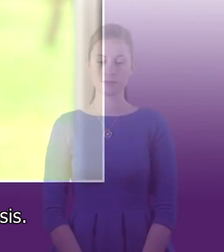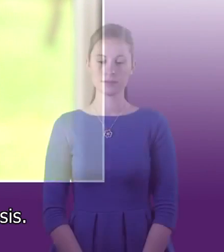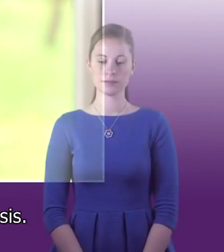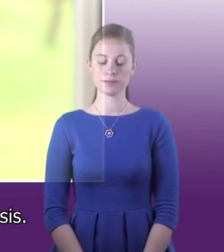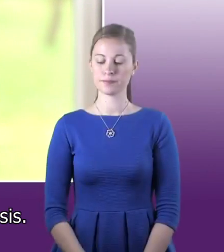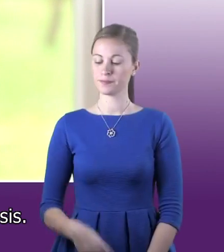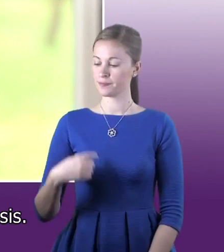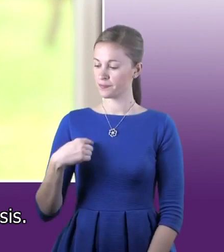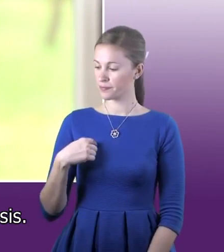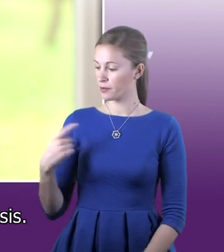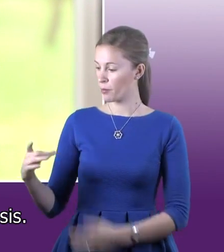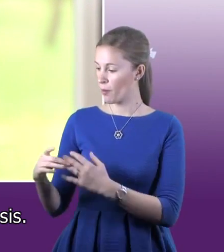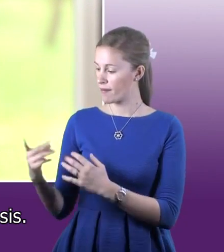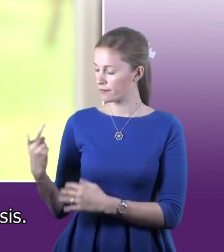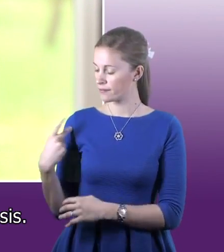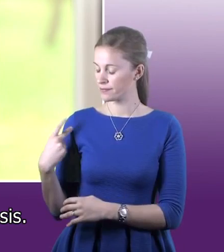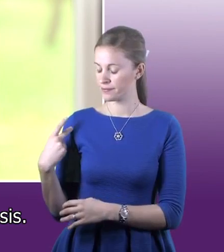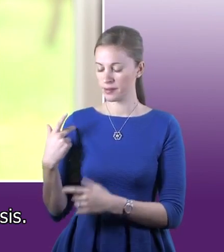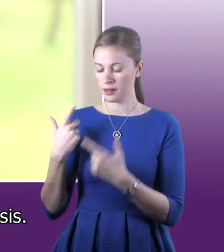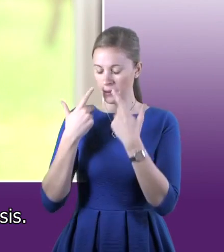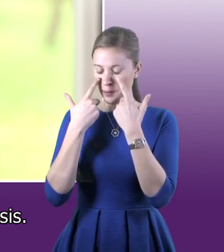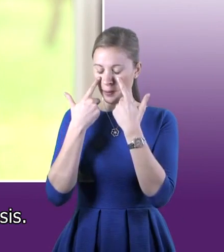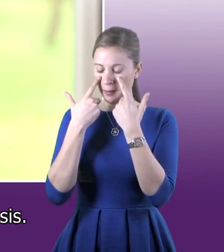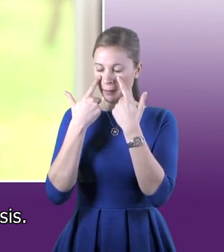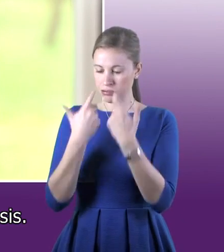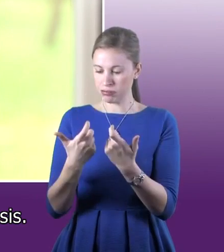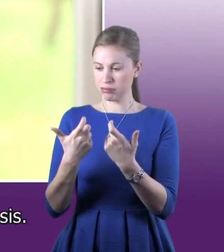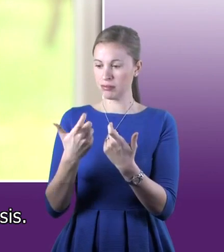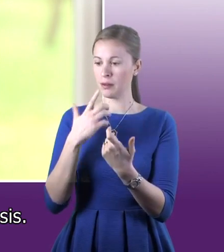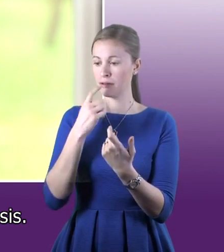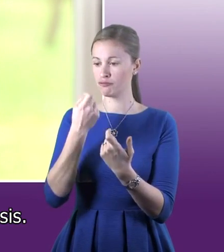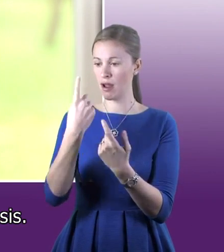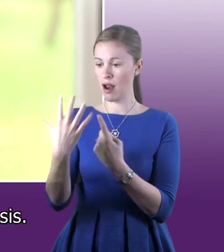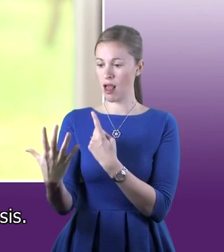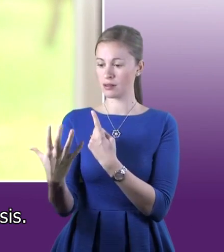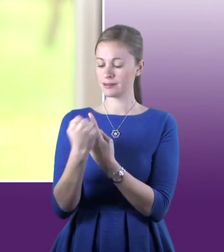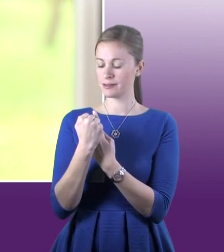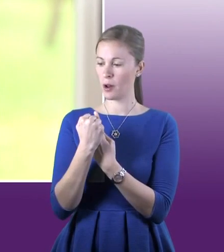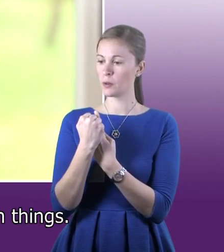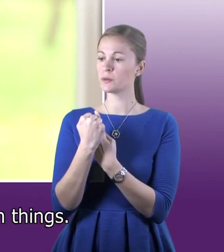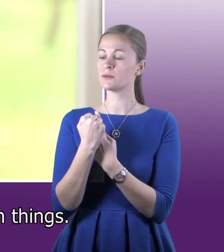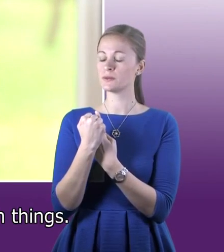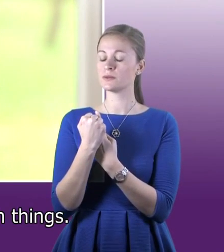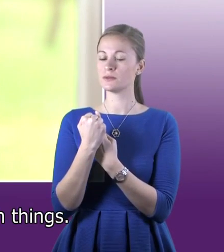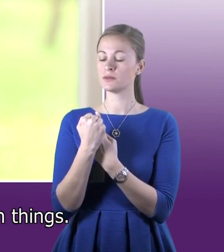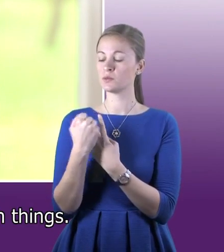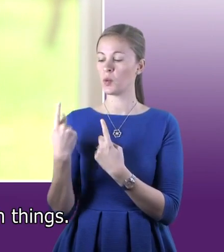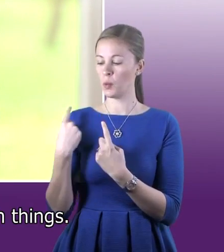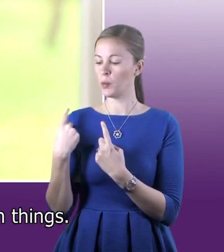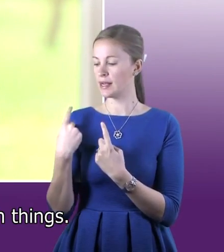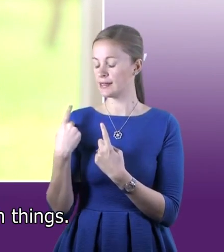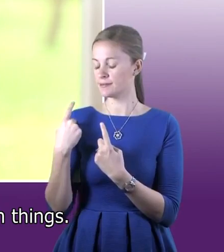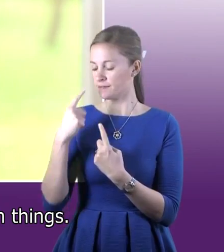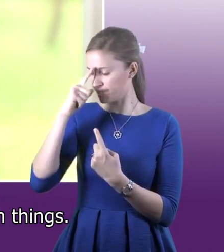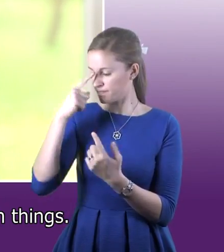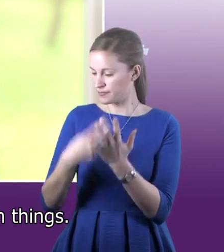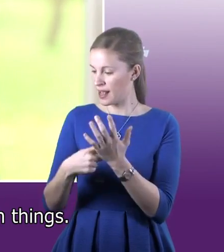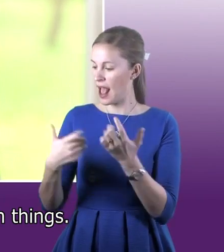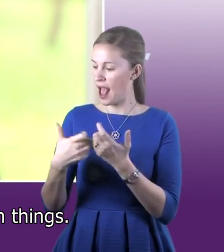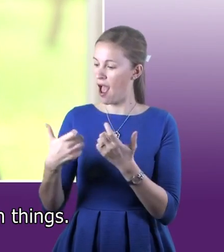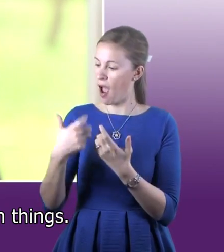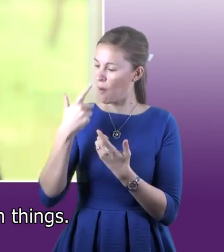Me and my wife cried when we got the diagnosis. We made pledges how we